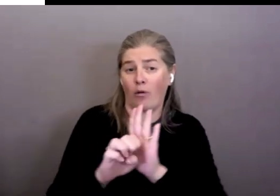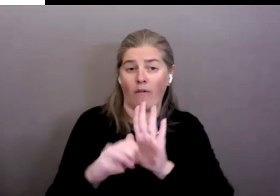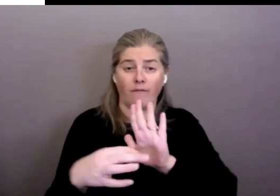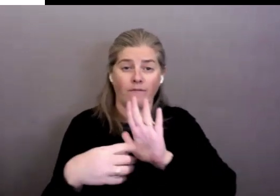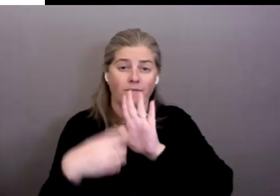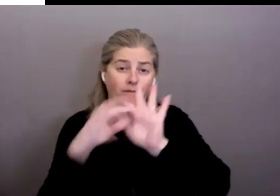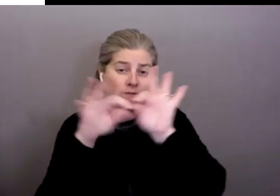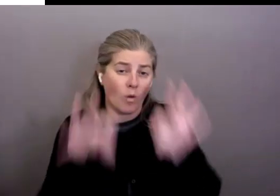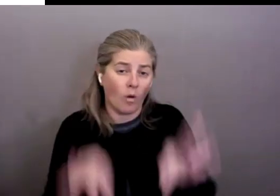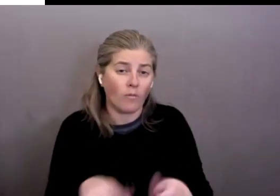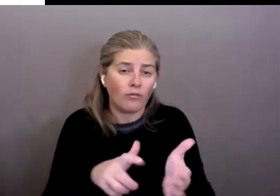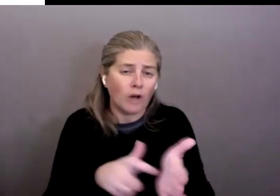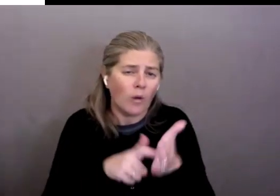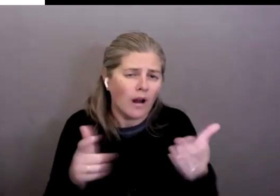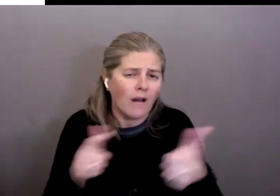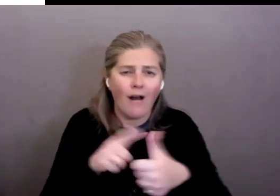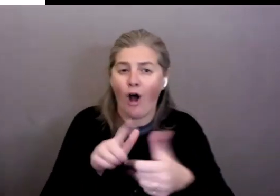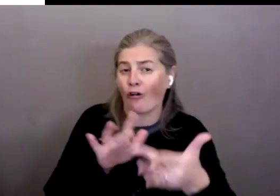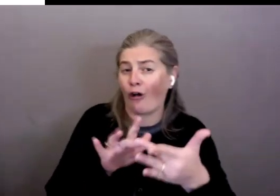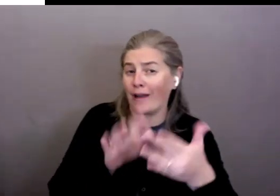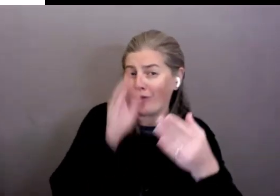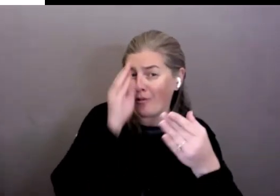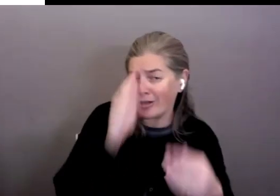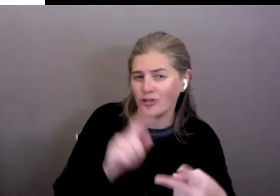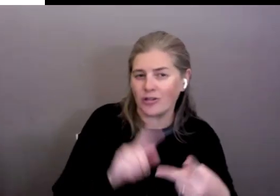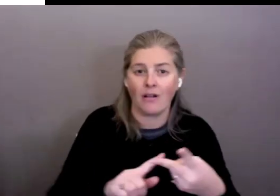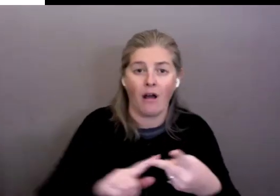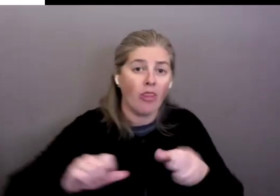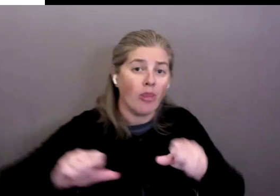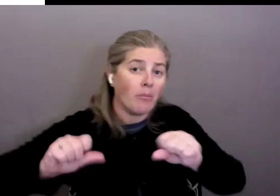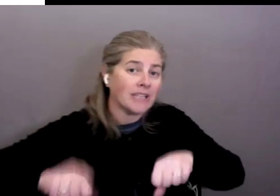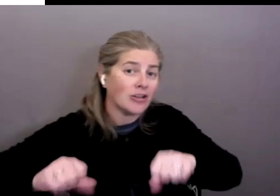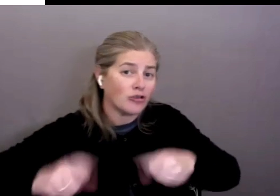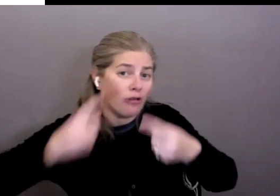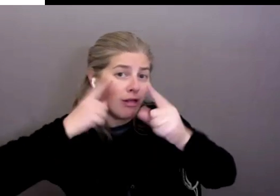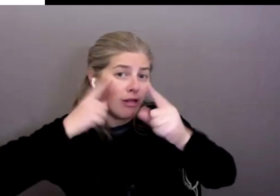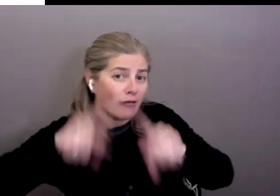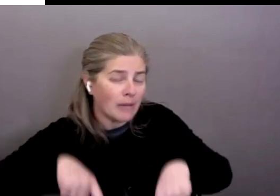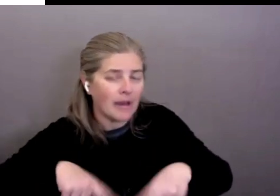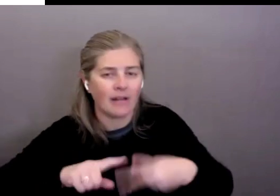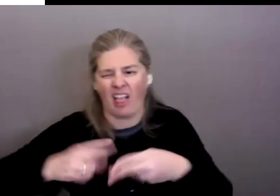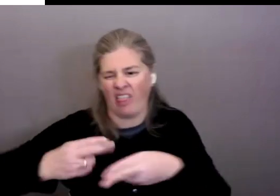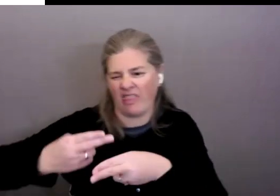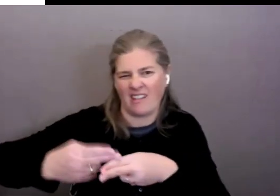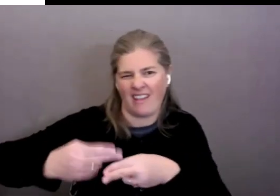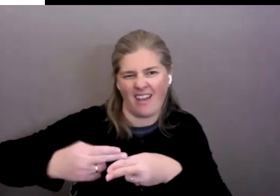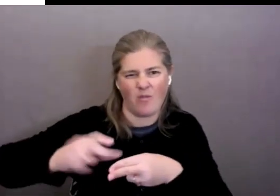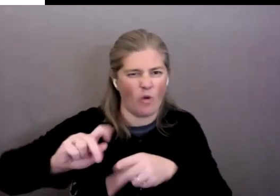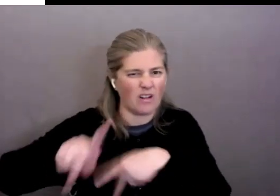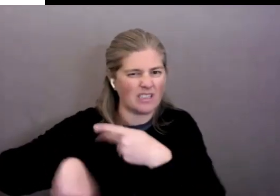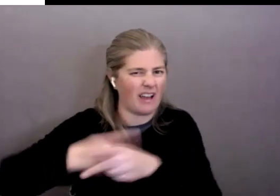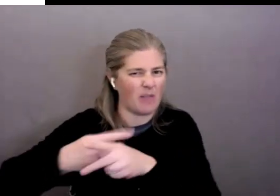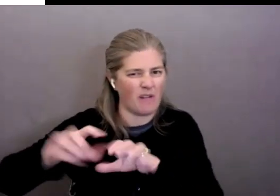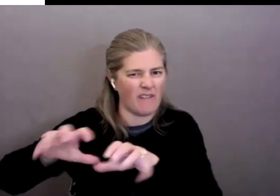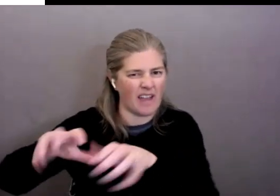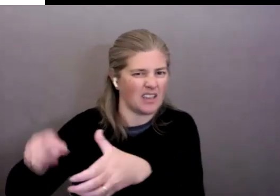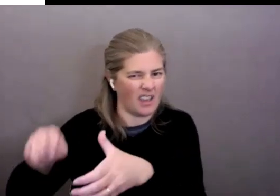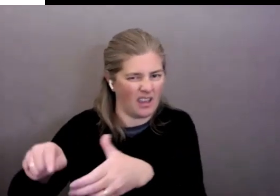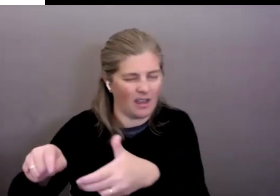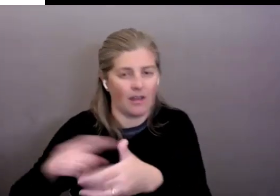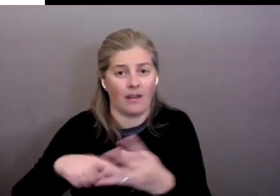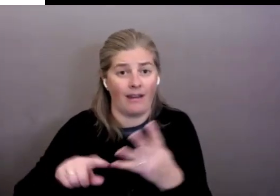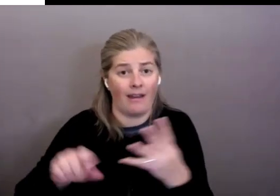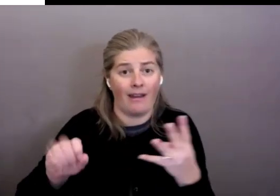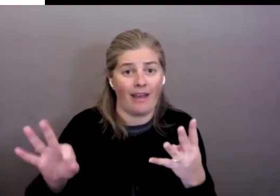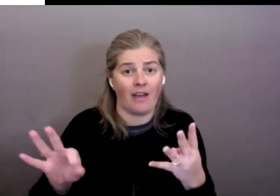contact information, information about the prospective agreement, the name or type of entity or entities, and if a